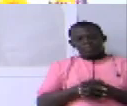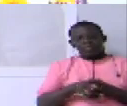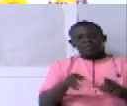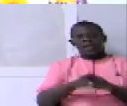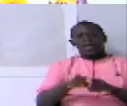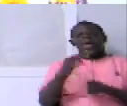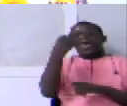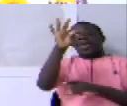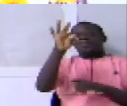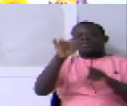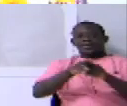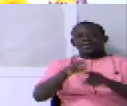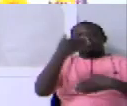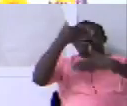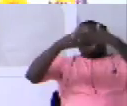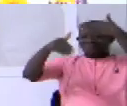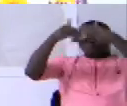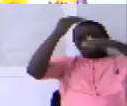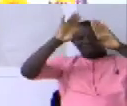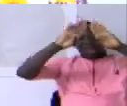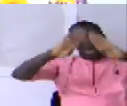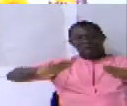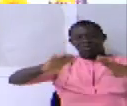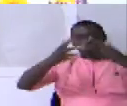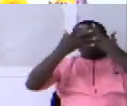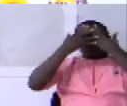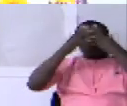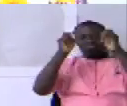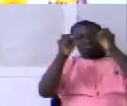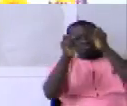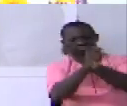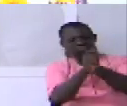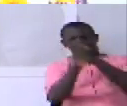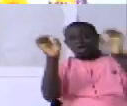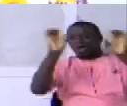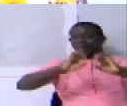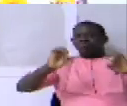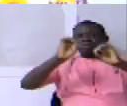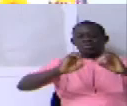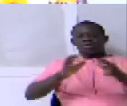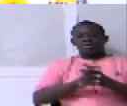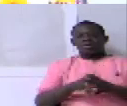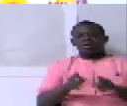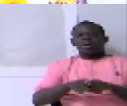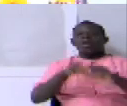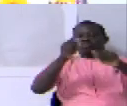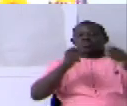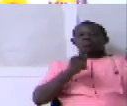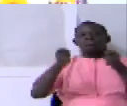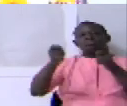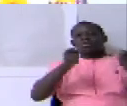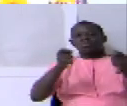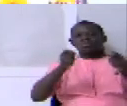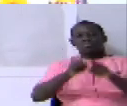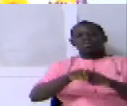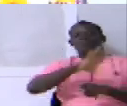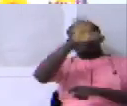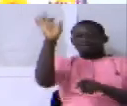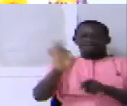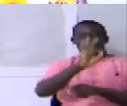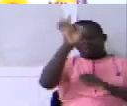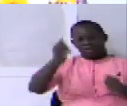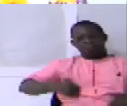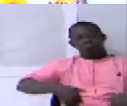Even the structures of prisons is not changed. Hani kasola bungulu hani mamfaling. The management will be very much quiet.